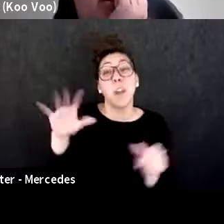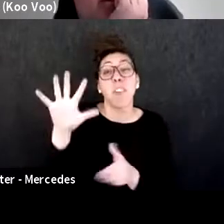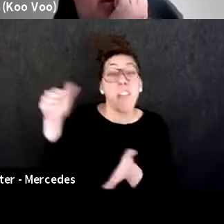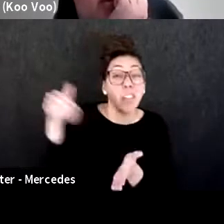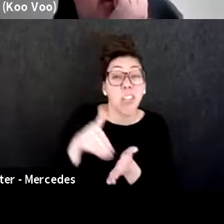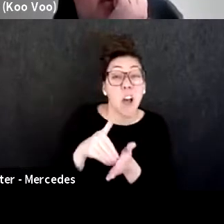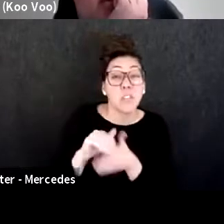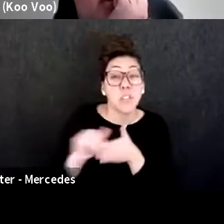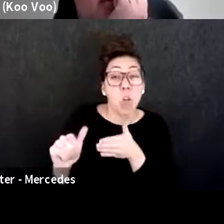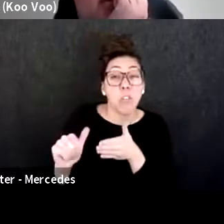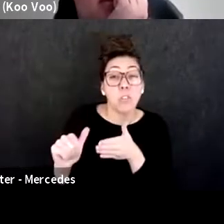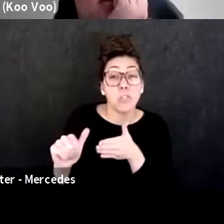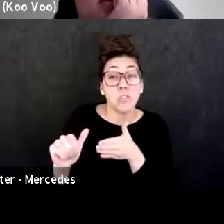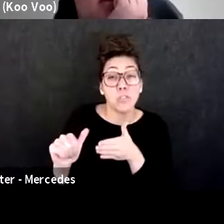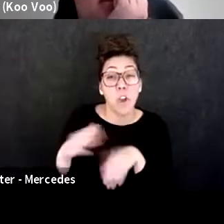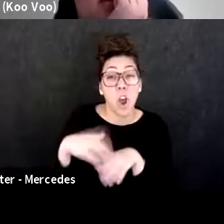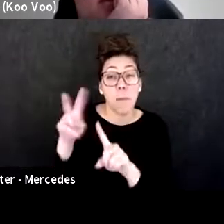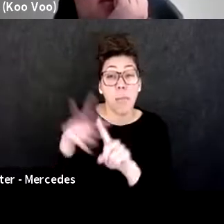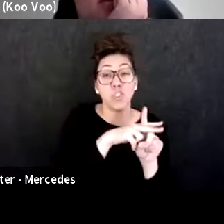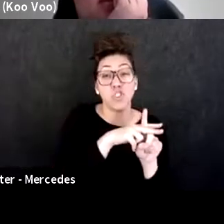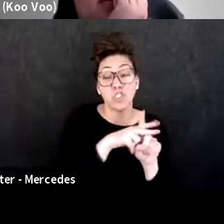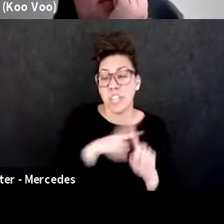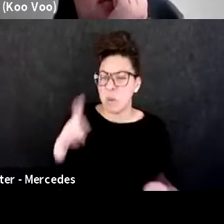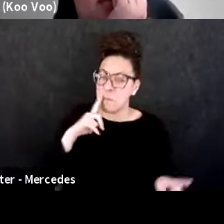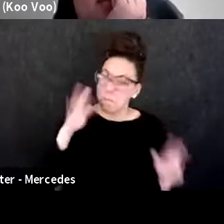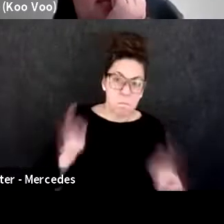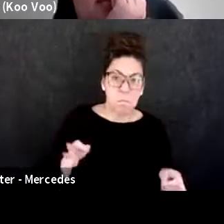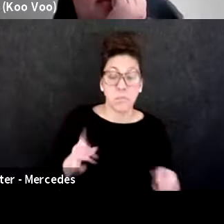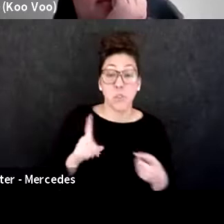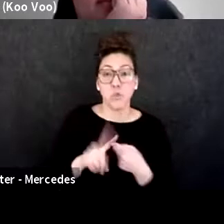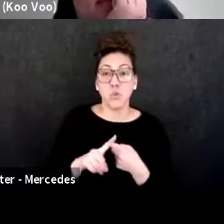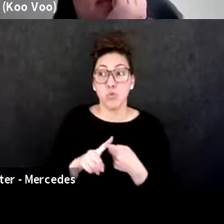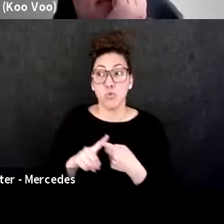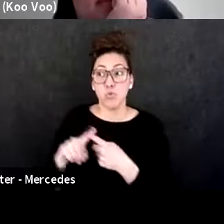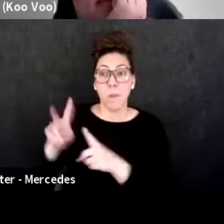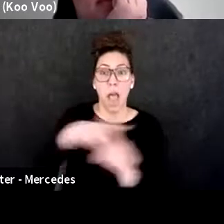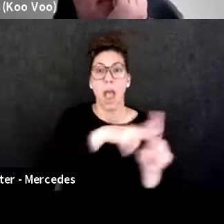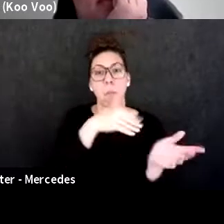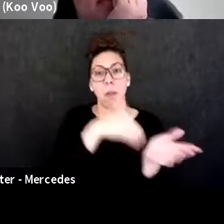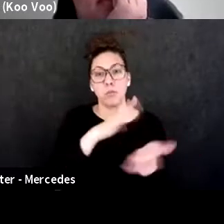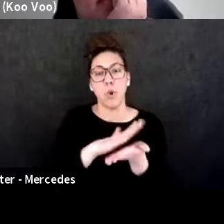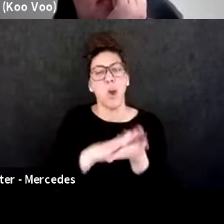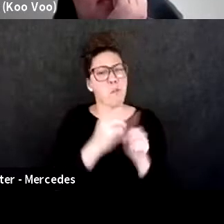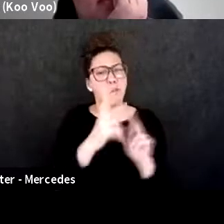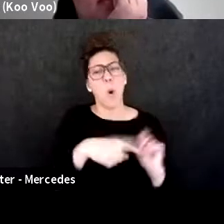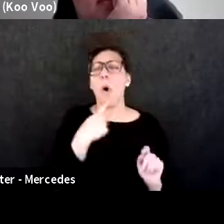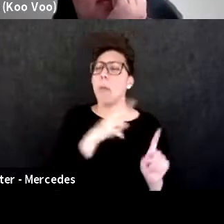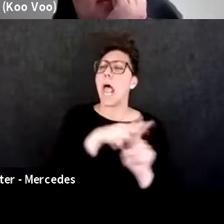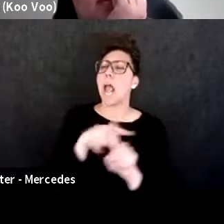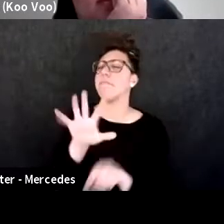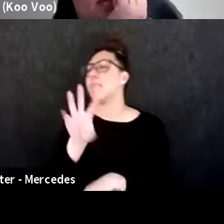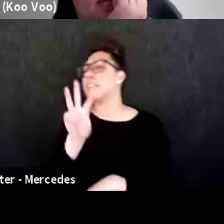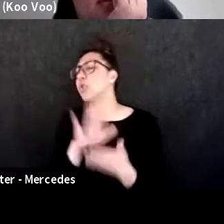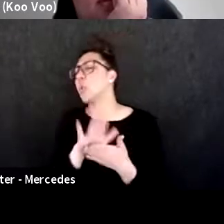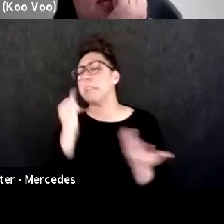he got into one or a few of them, but he was so determined where most people might just say, I'll apply to 5 or 6 schools. And if I don't